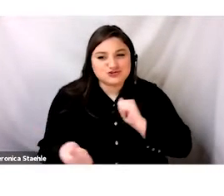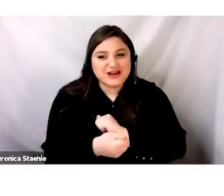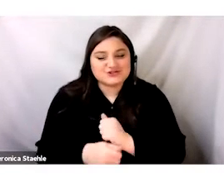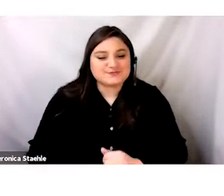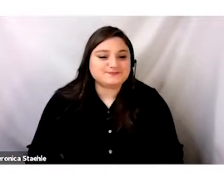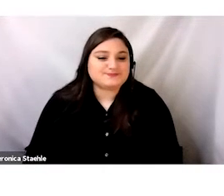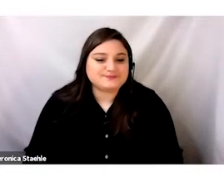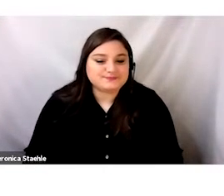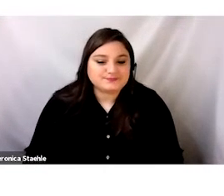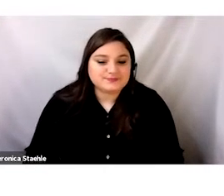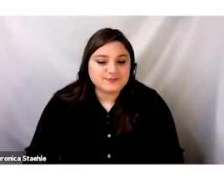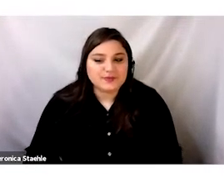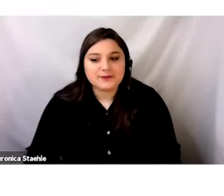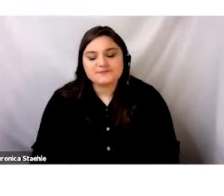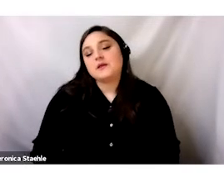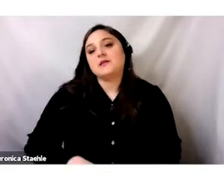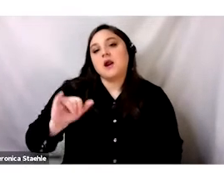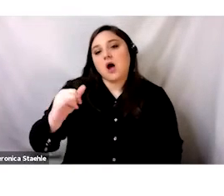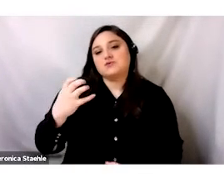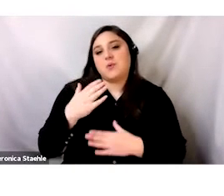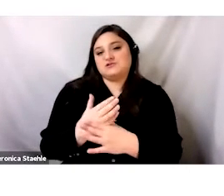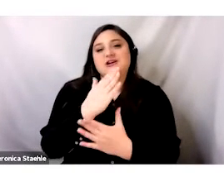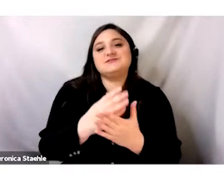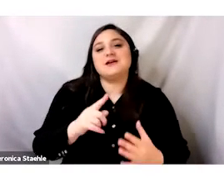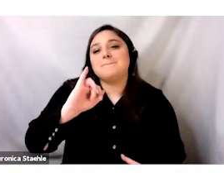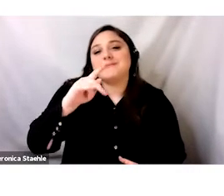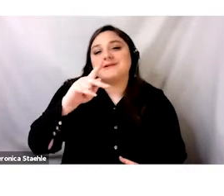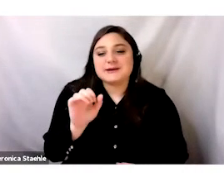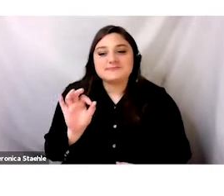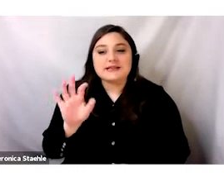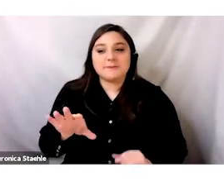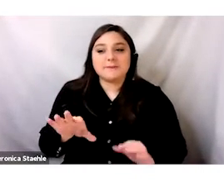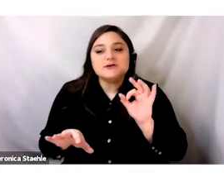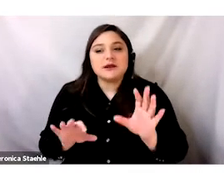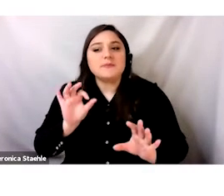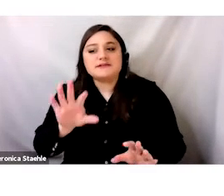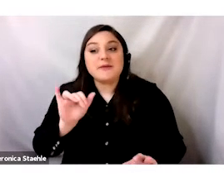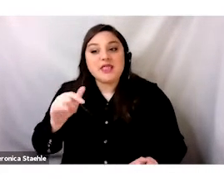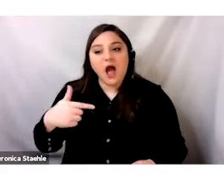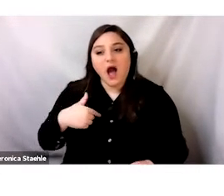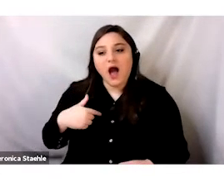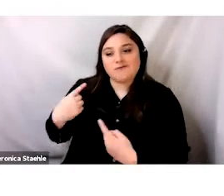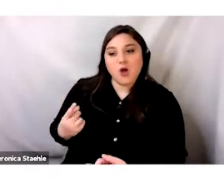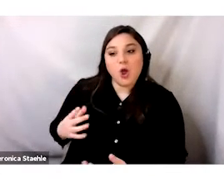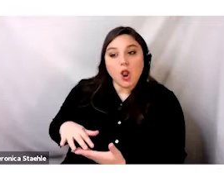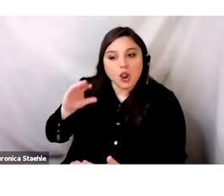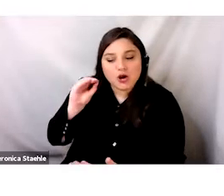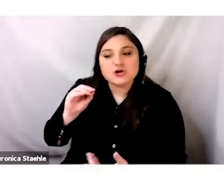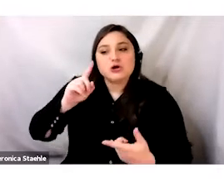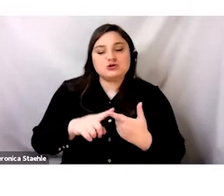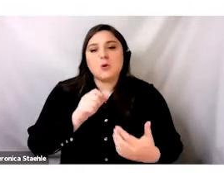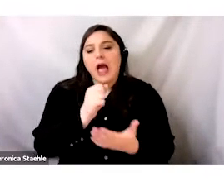lastly, leave you some tips that I've learned when we are looking at how do we shift our minds when we're trying to show up in these spaces,